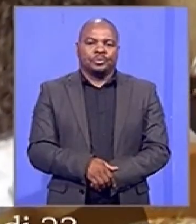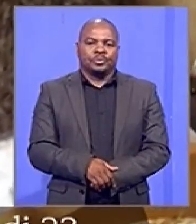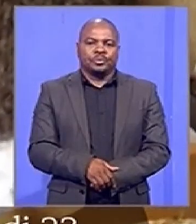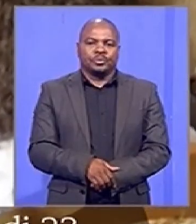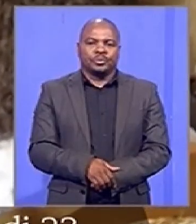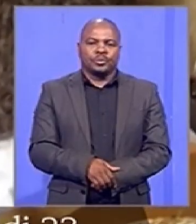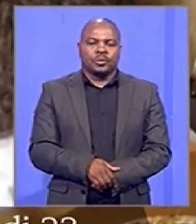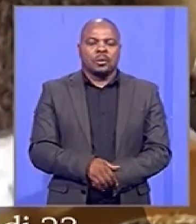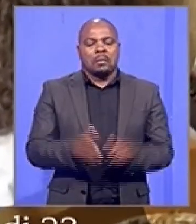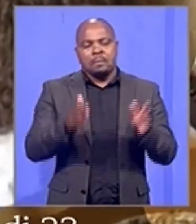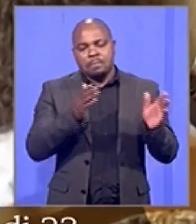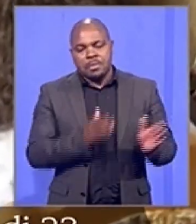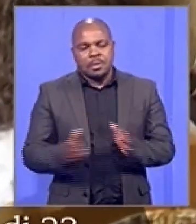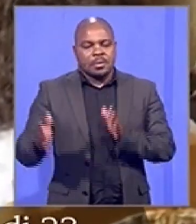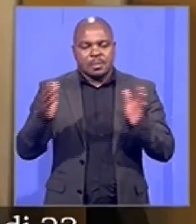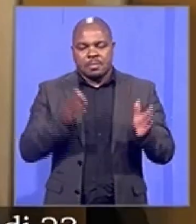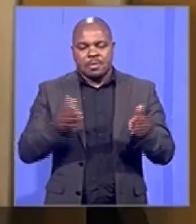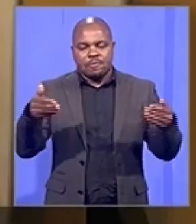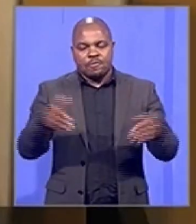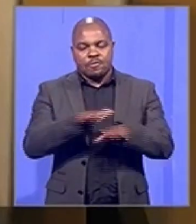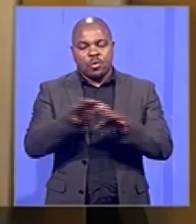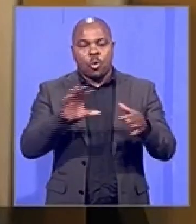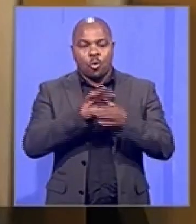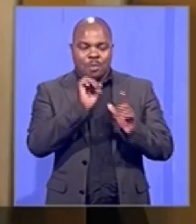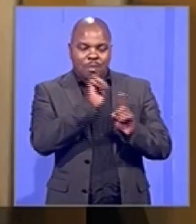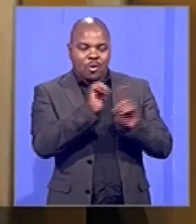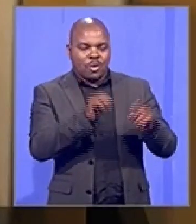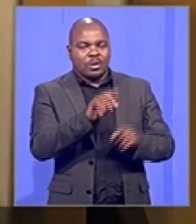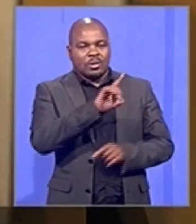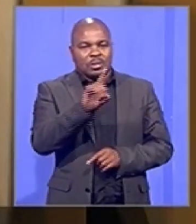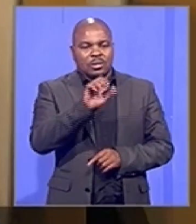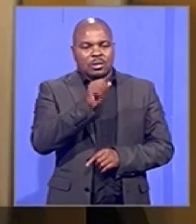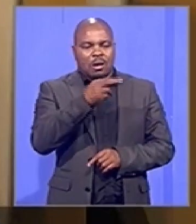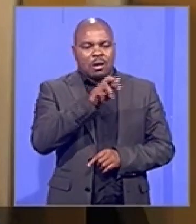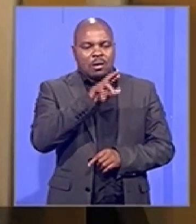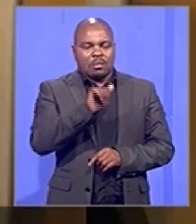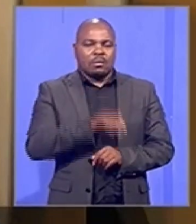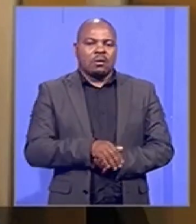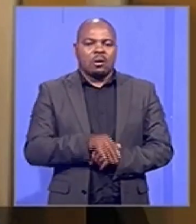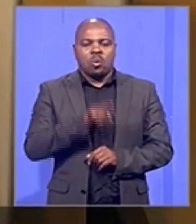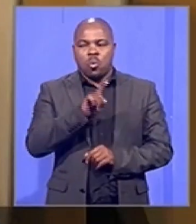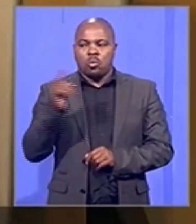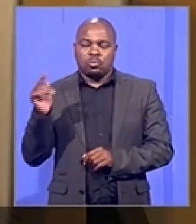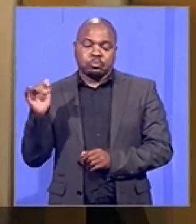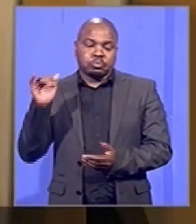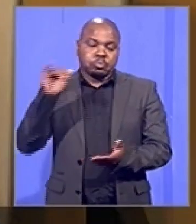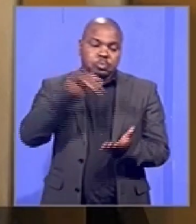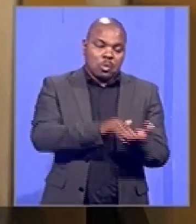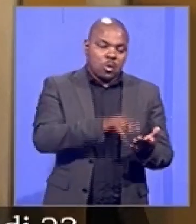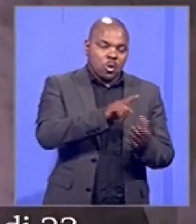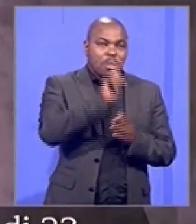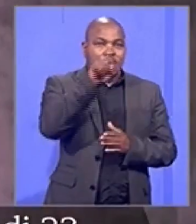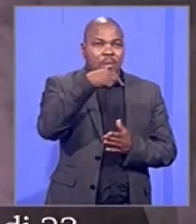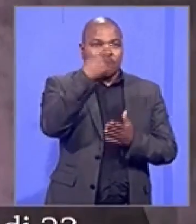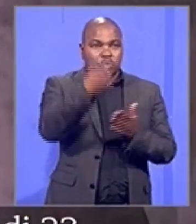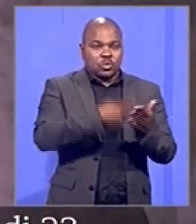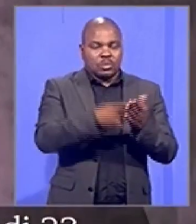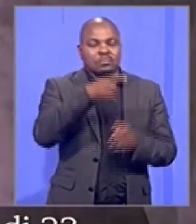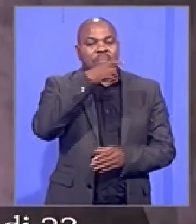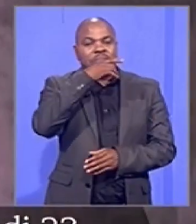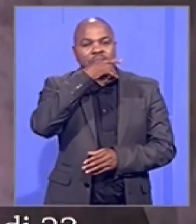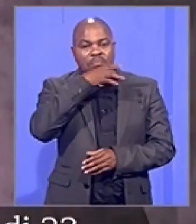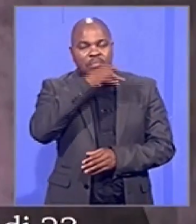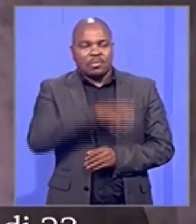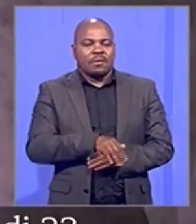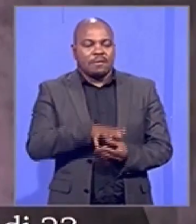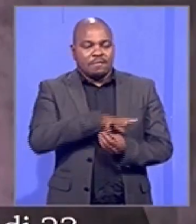Ditlhophiso tsa lepato di ntse di tswela pele lapeng la Zahara. Setopo sa hae se tla fihla East London bekeng e tlang ka moqebelo. Ba